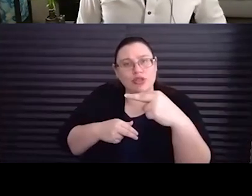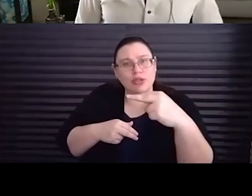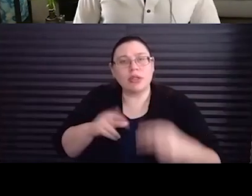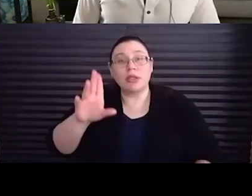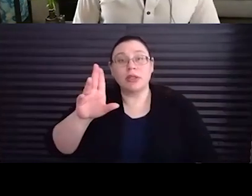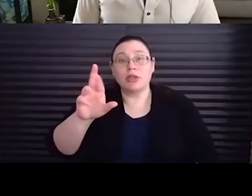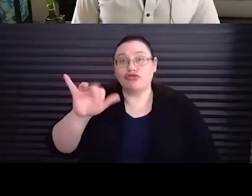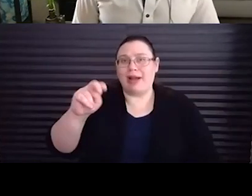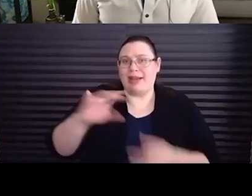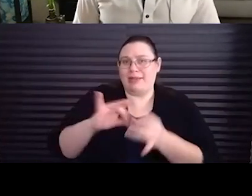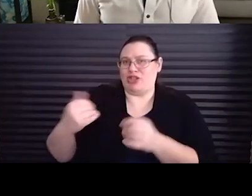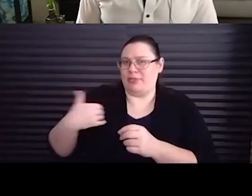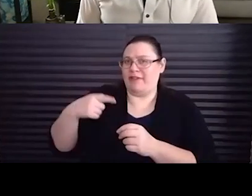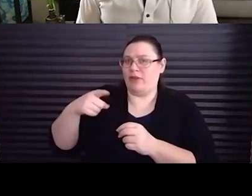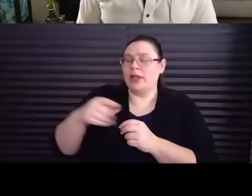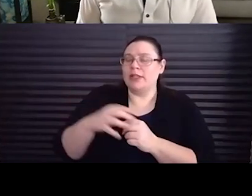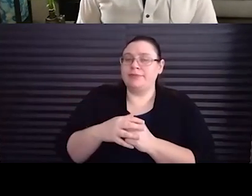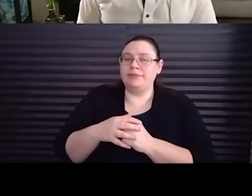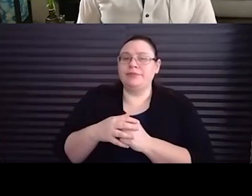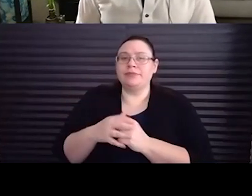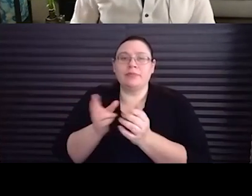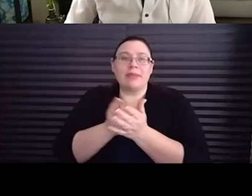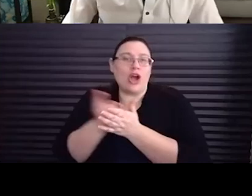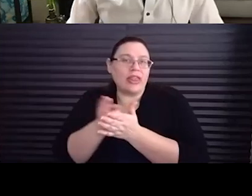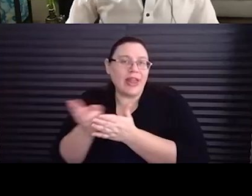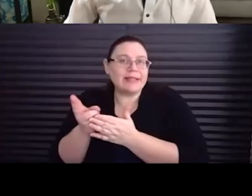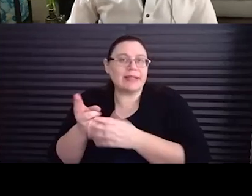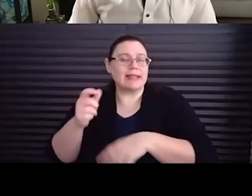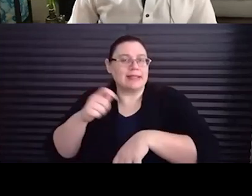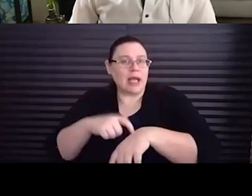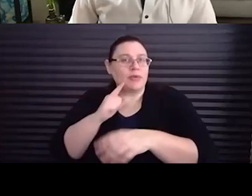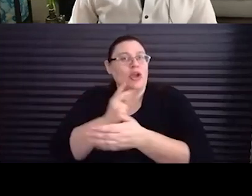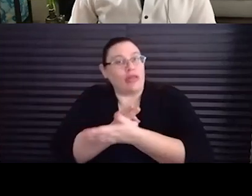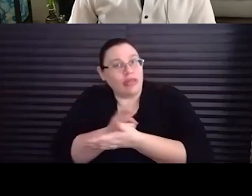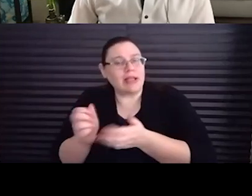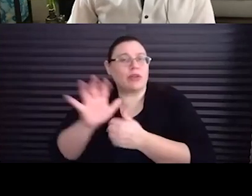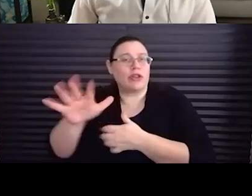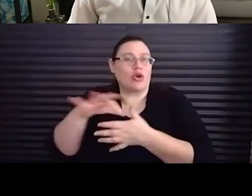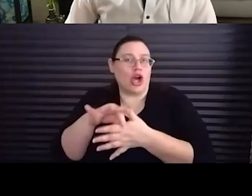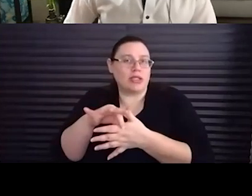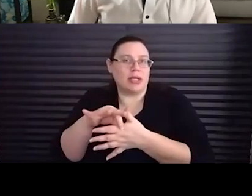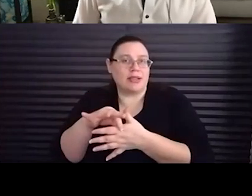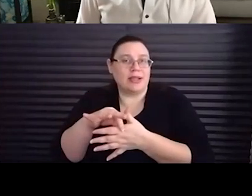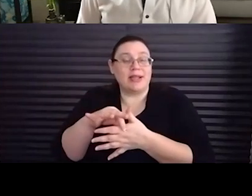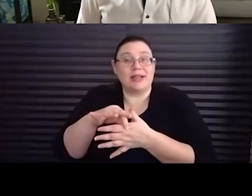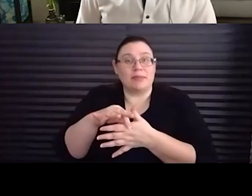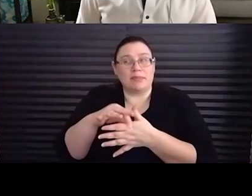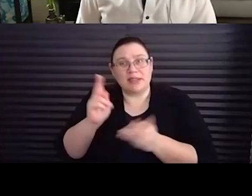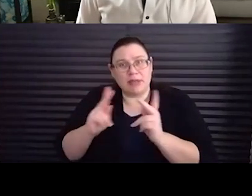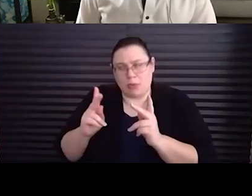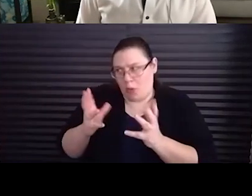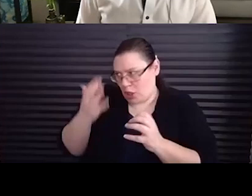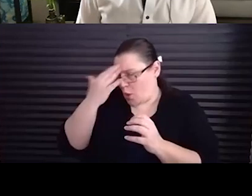earlier about, you know, being authentic. This is the time to be authentic with your content, because they are looking for places to